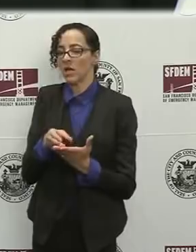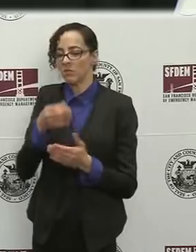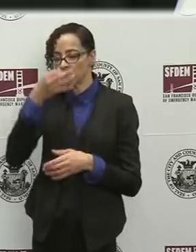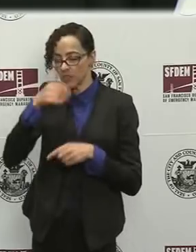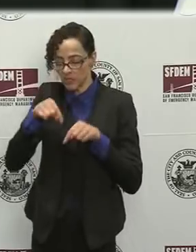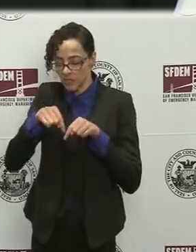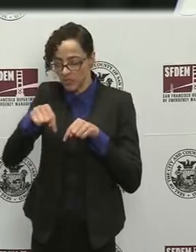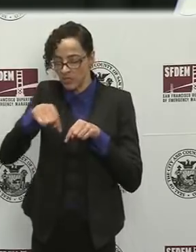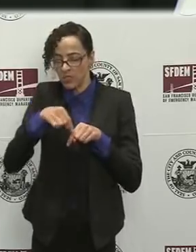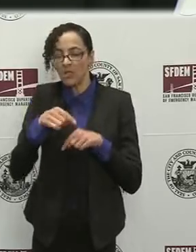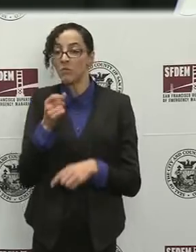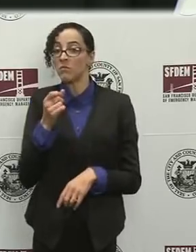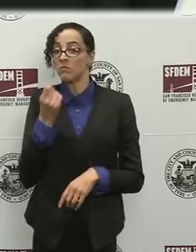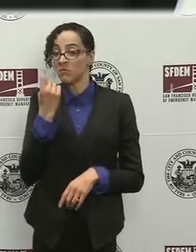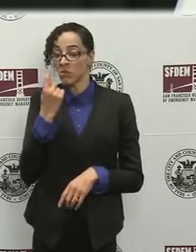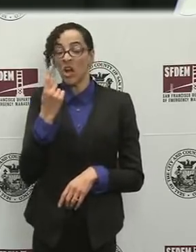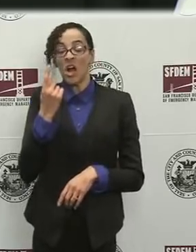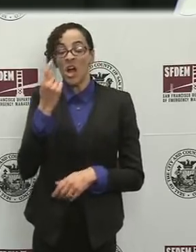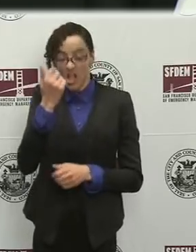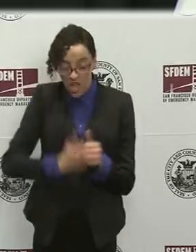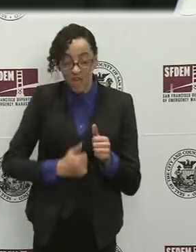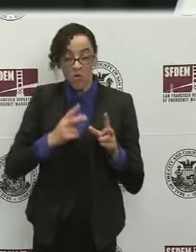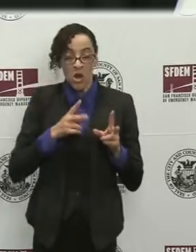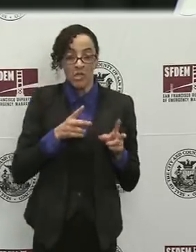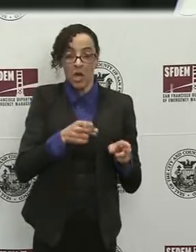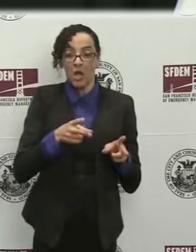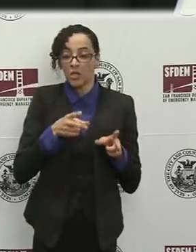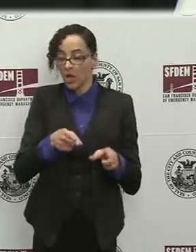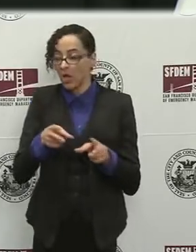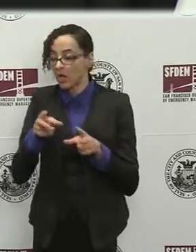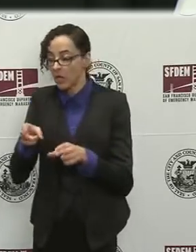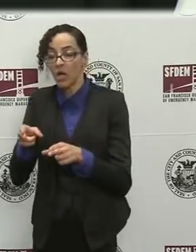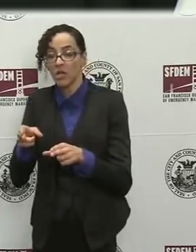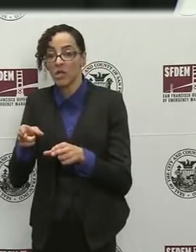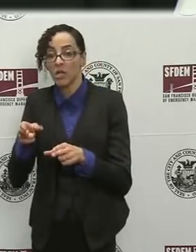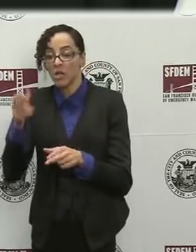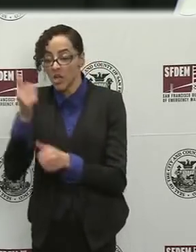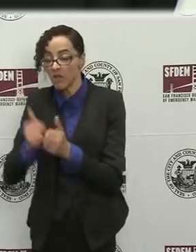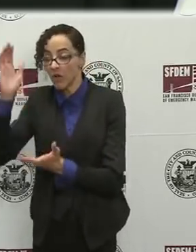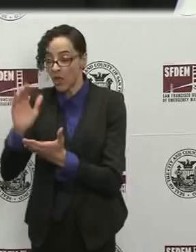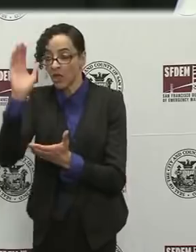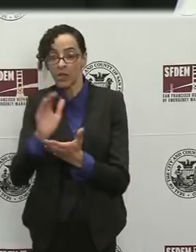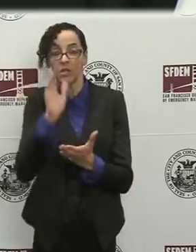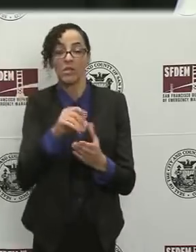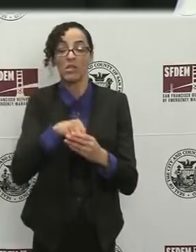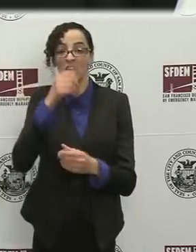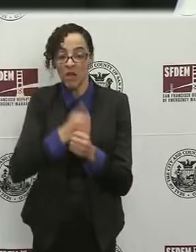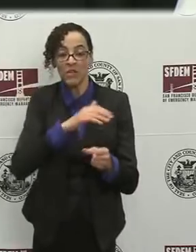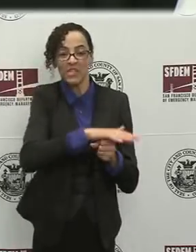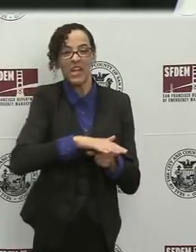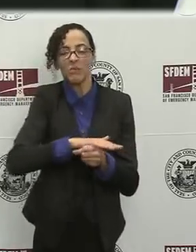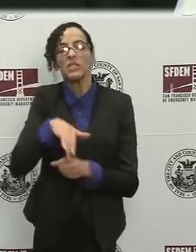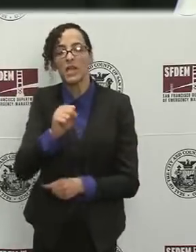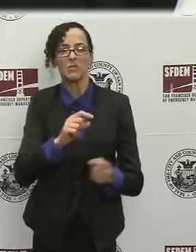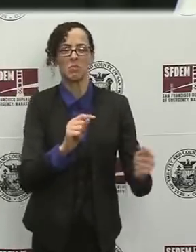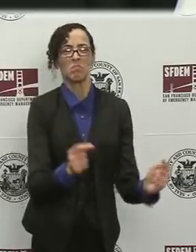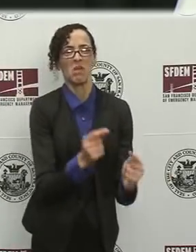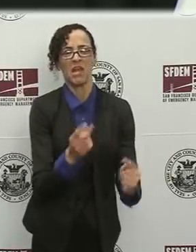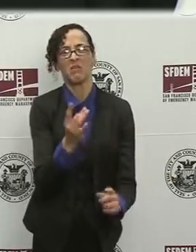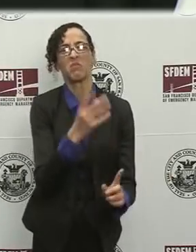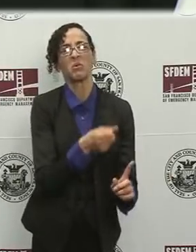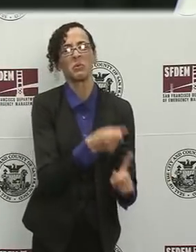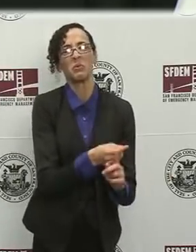every single neighborhood. And if the response that we've gotten from the public is any indication of success, we've made